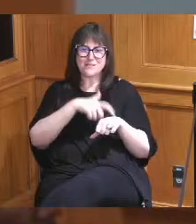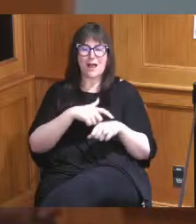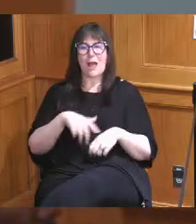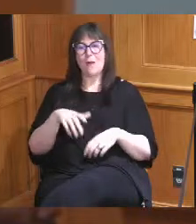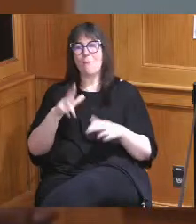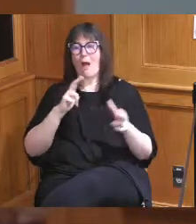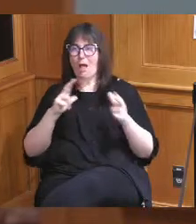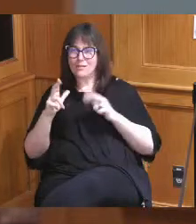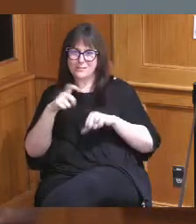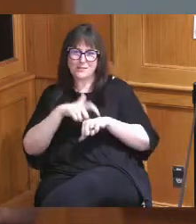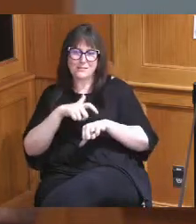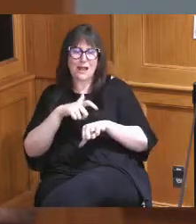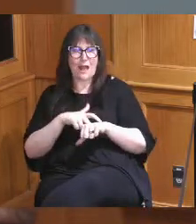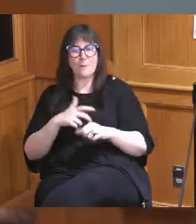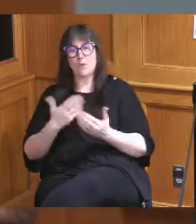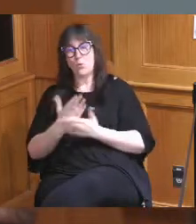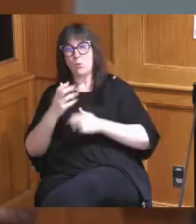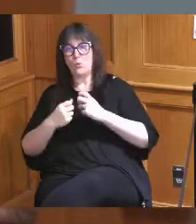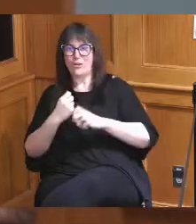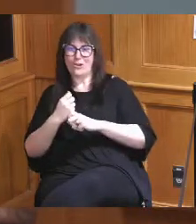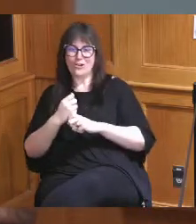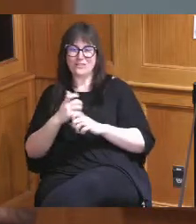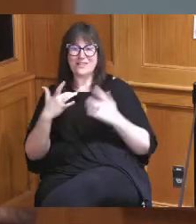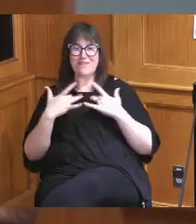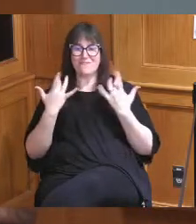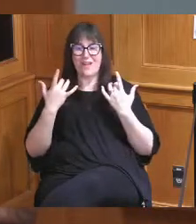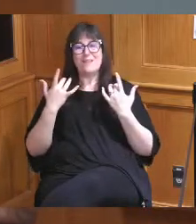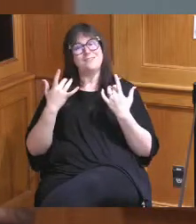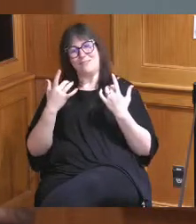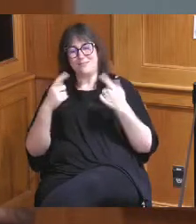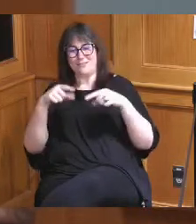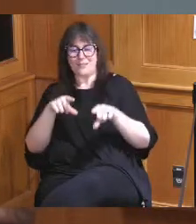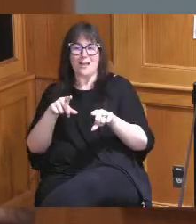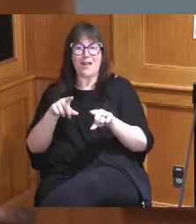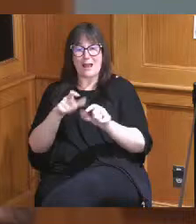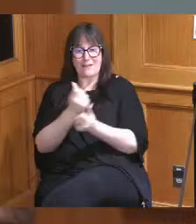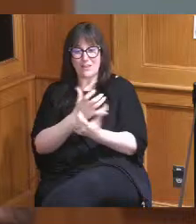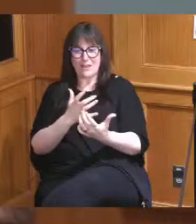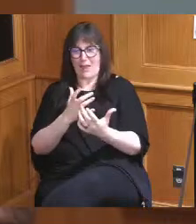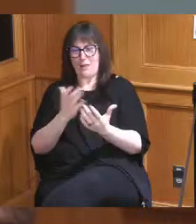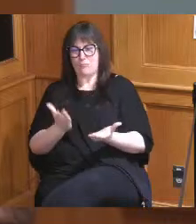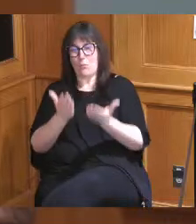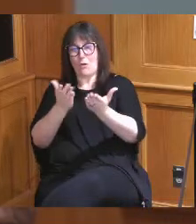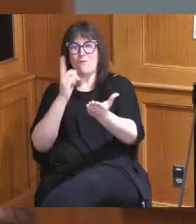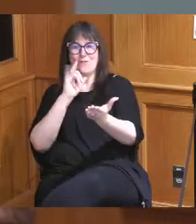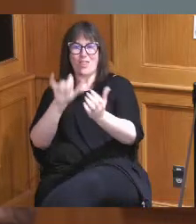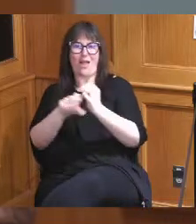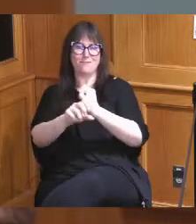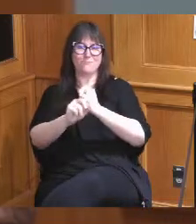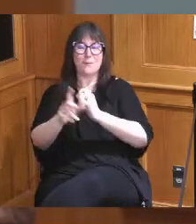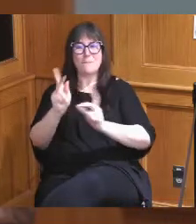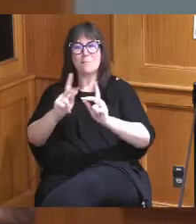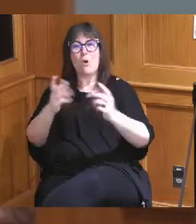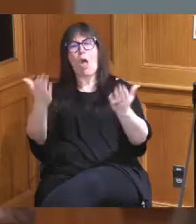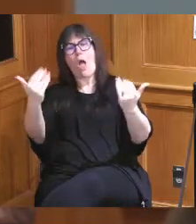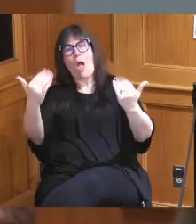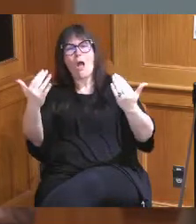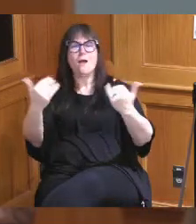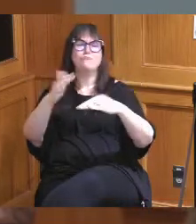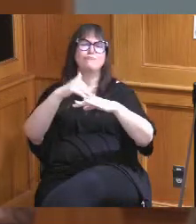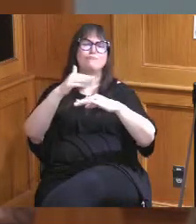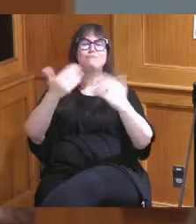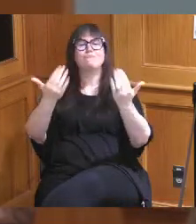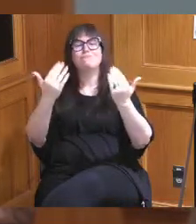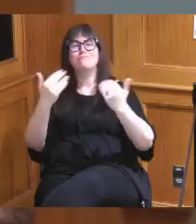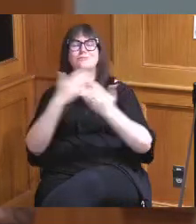Year's time, the events on Fountain Square and the things that get promoted there, just to make people want to come down